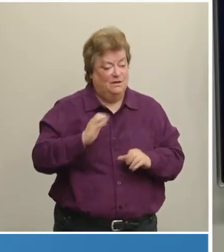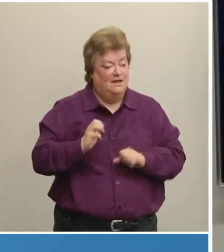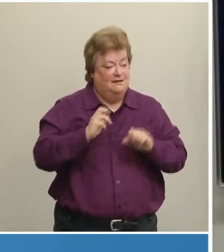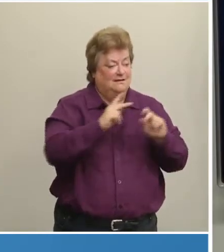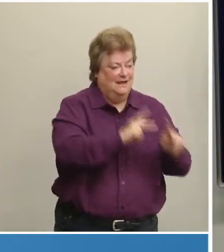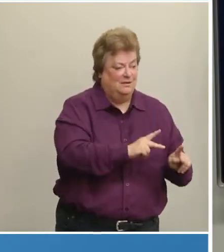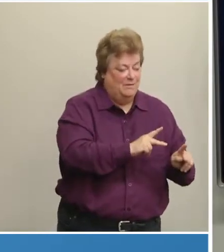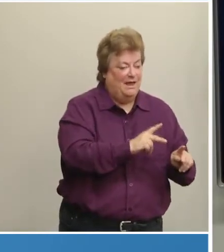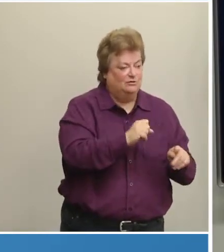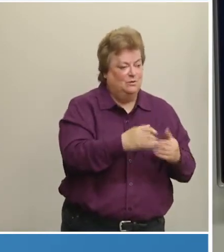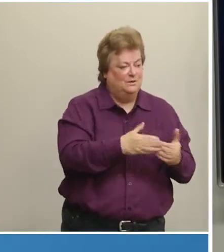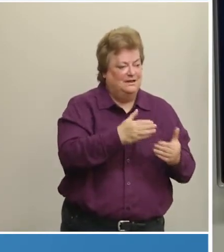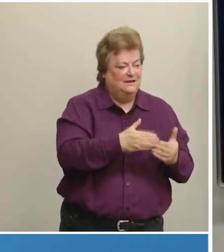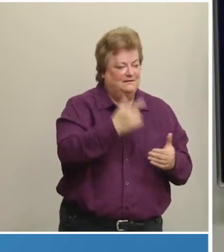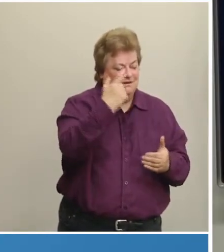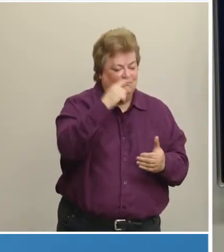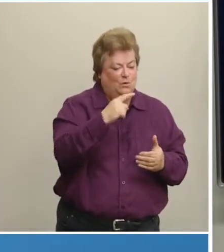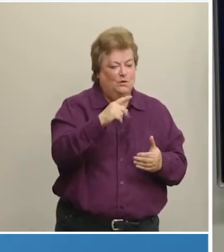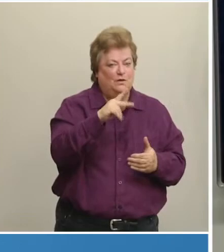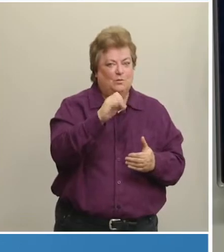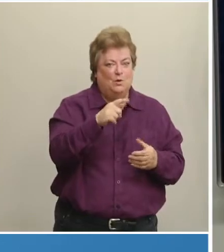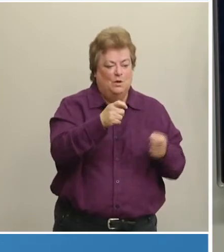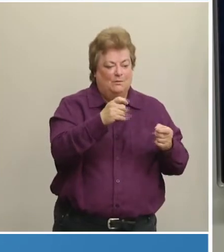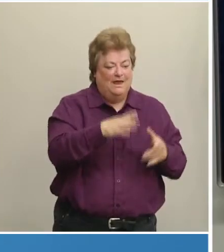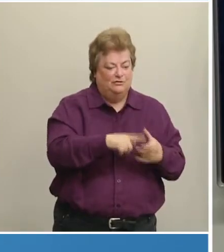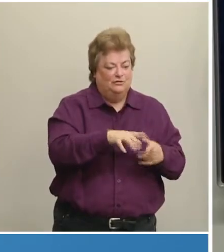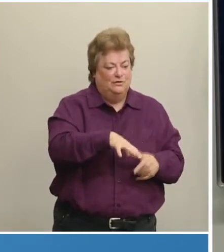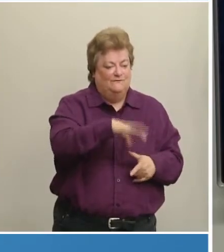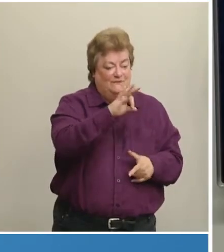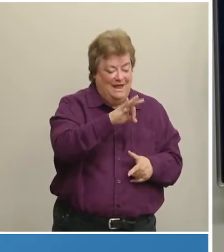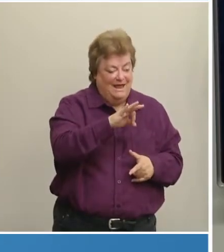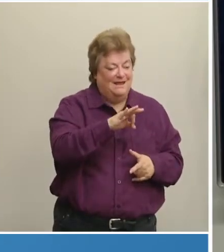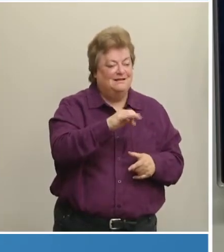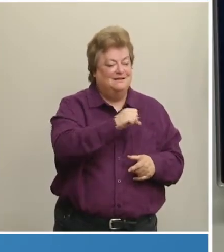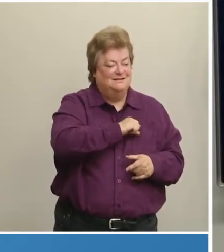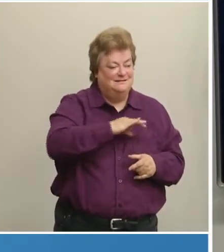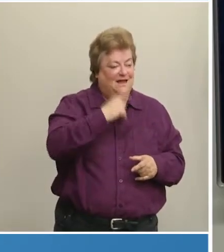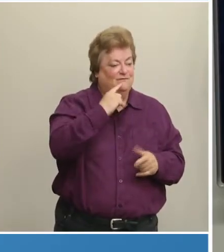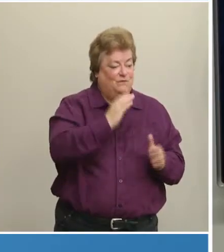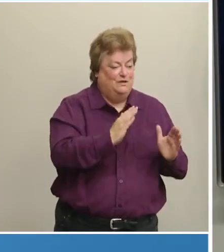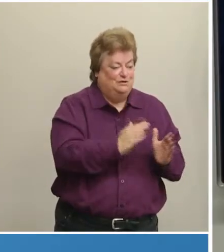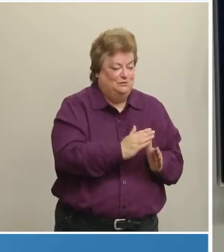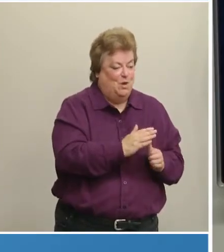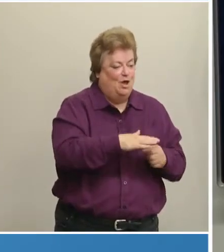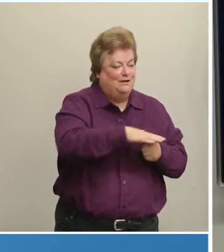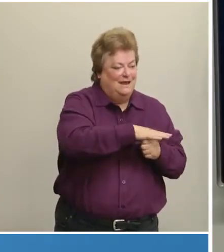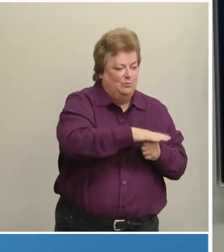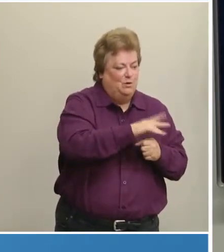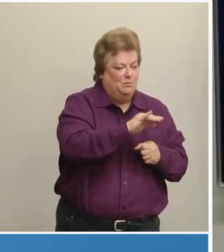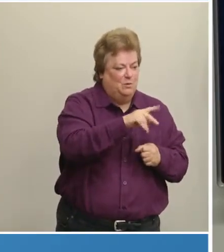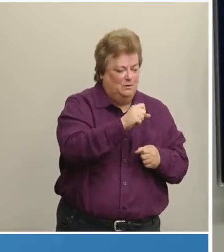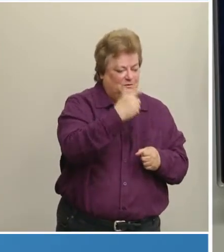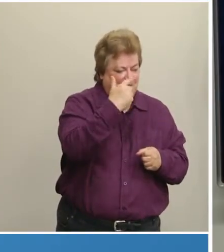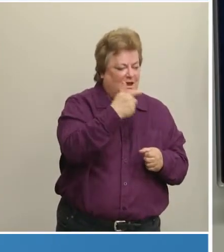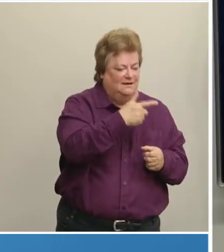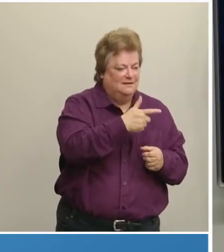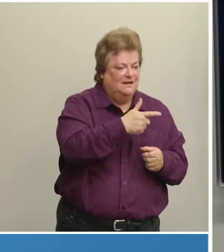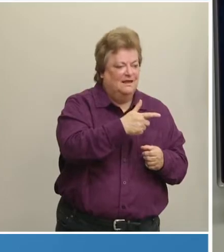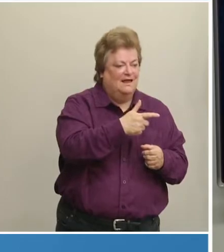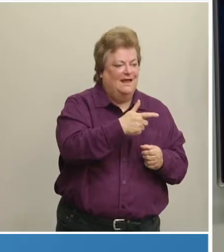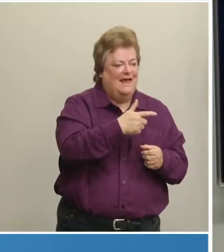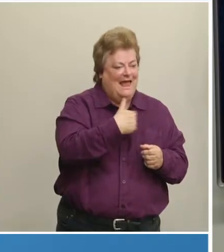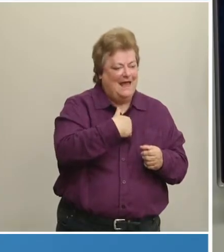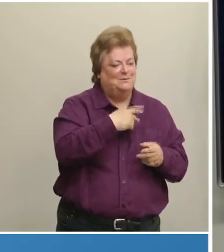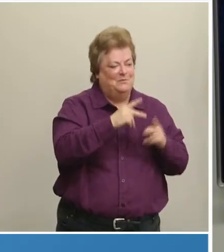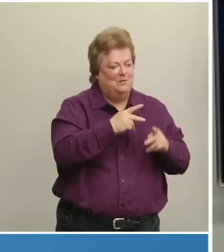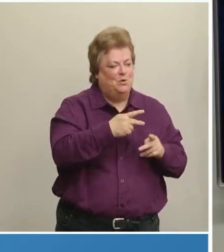it was actually easier for our pool managers to find staff for the smaller neighborhood pools, because those pools have been operated last year. And we've had to work a